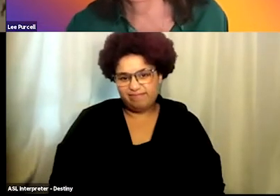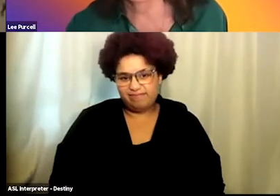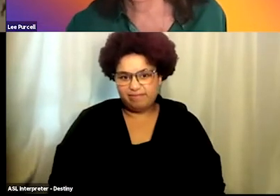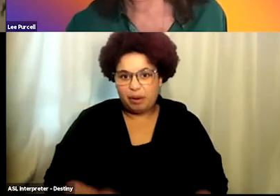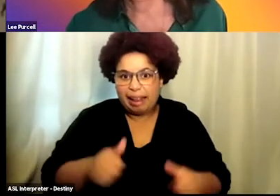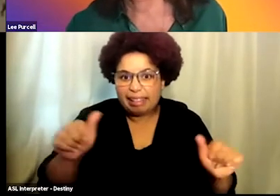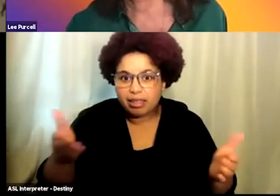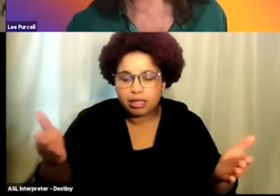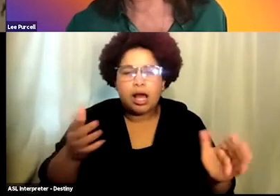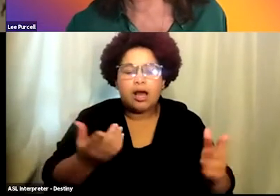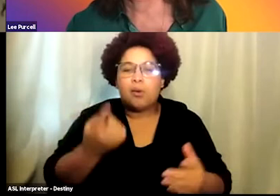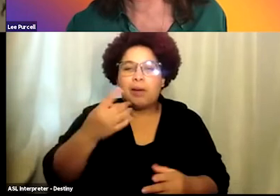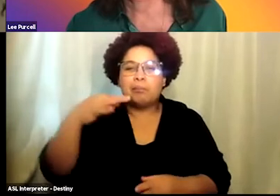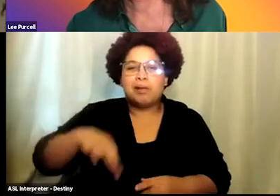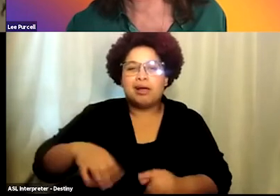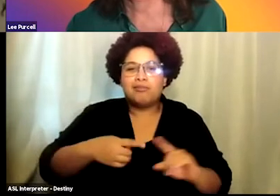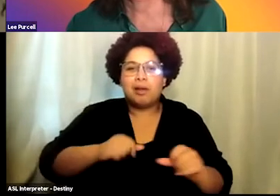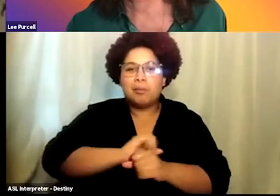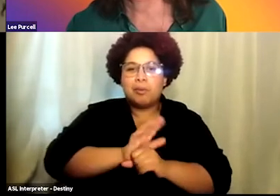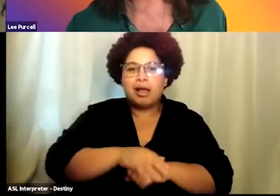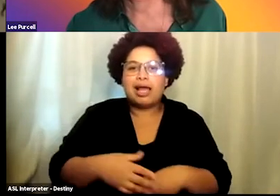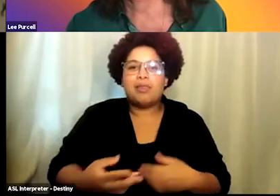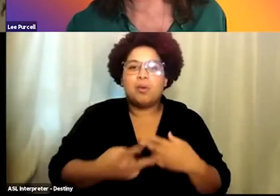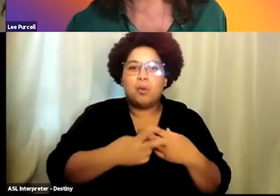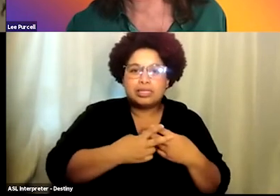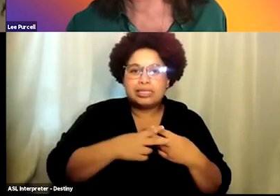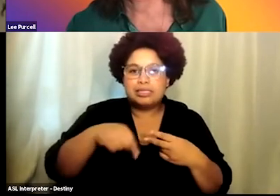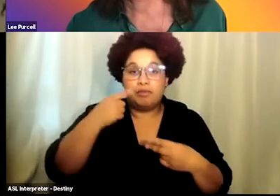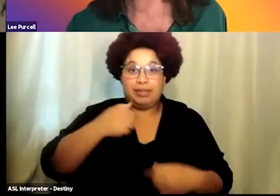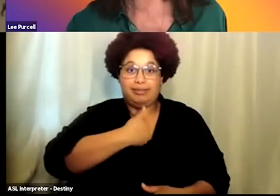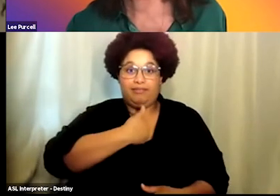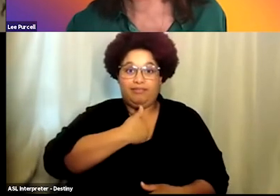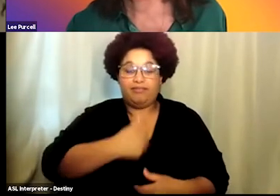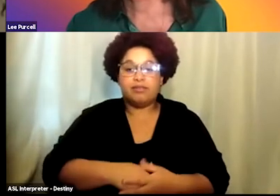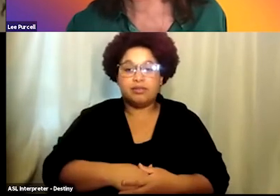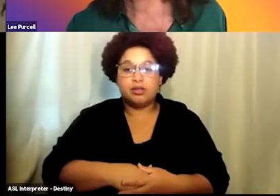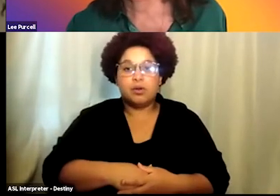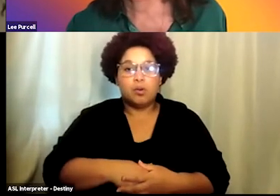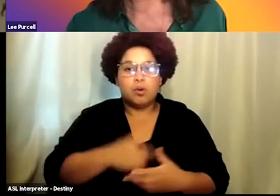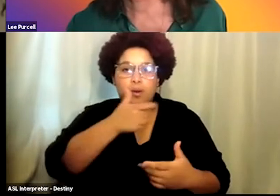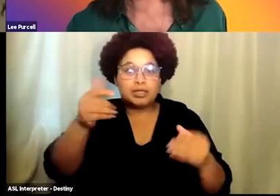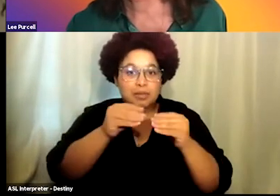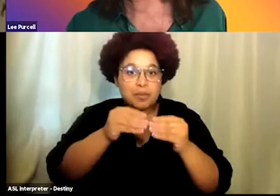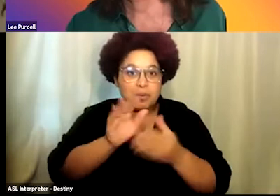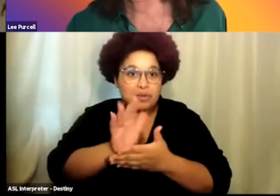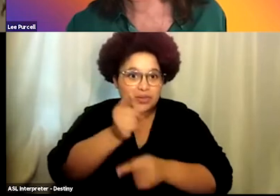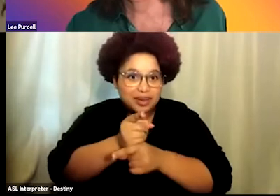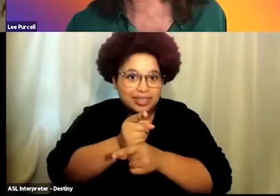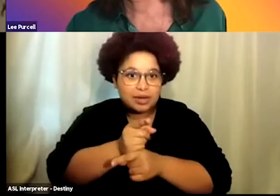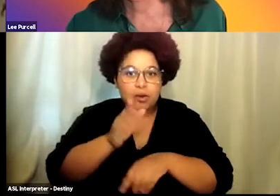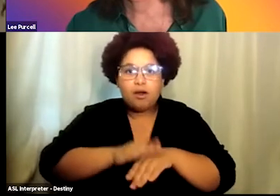benefits of the pandemic, one of the benefits of the quarantine for me, I mean, we're all watching more movies, right? We're all